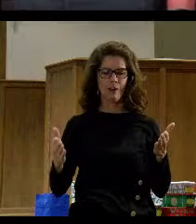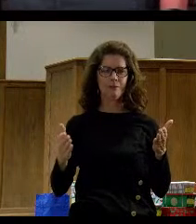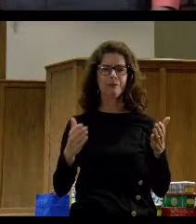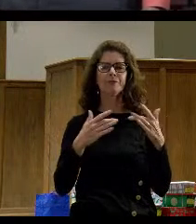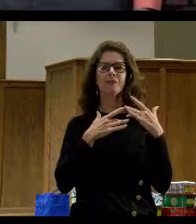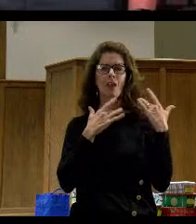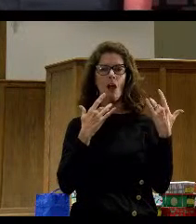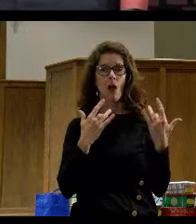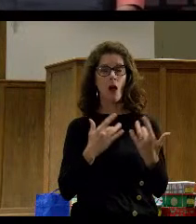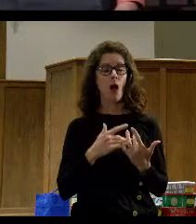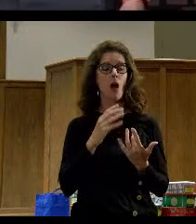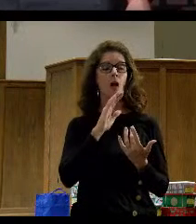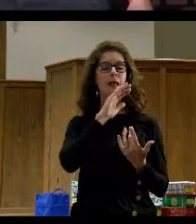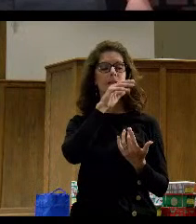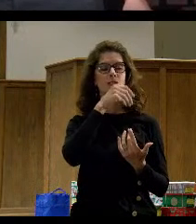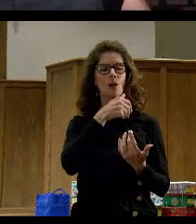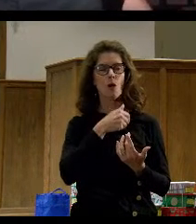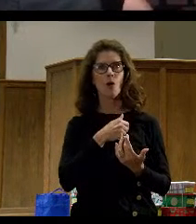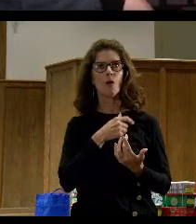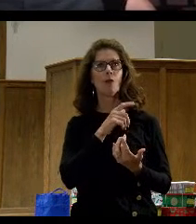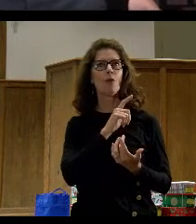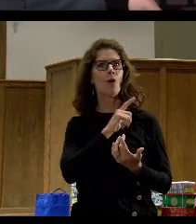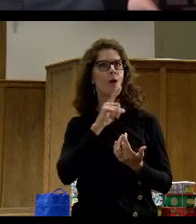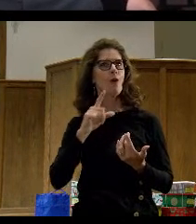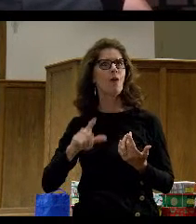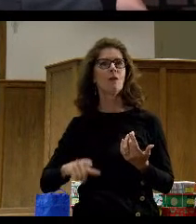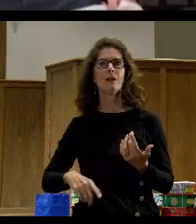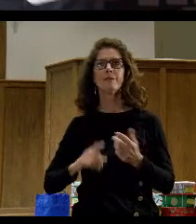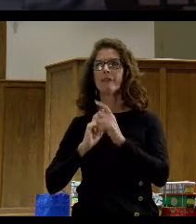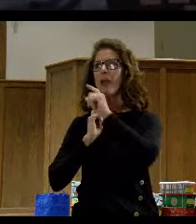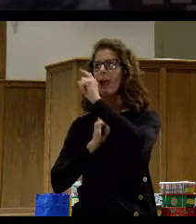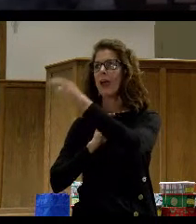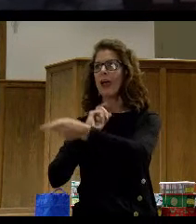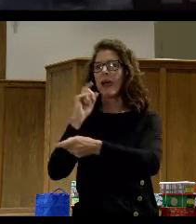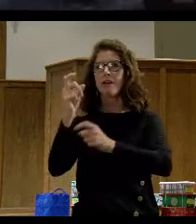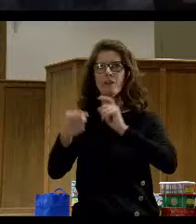heart and soul to every